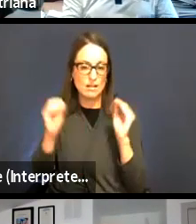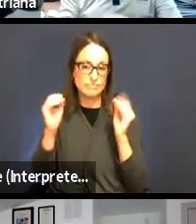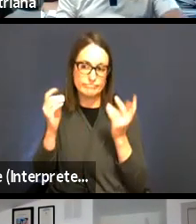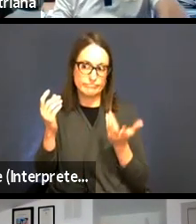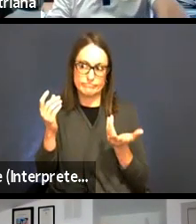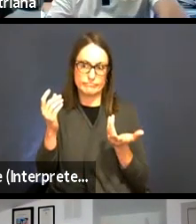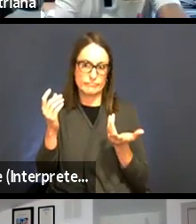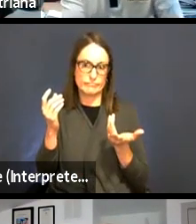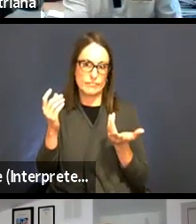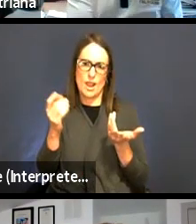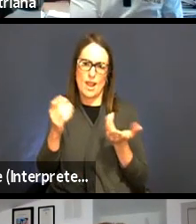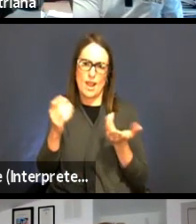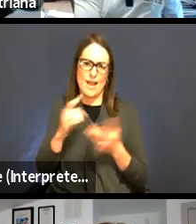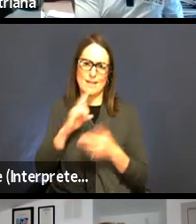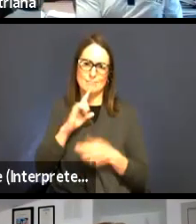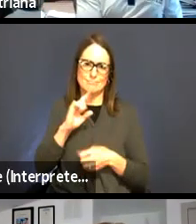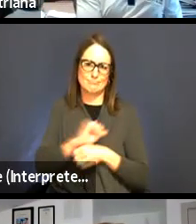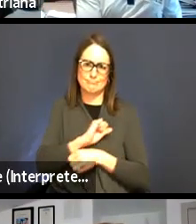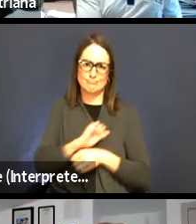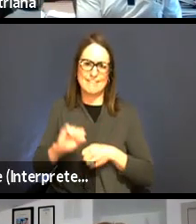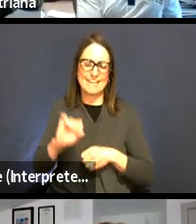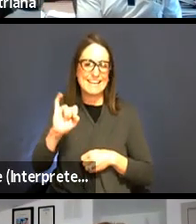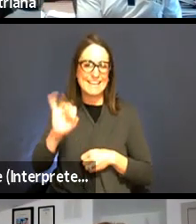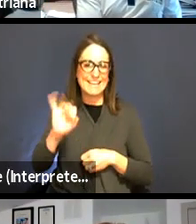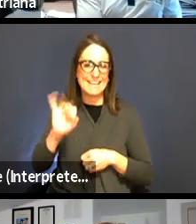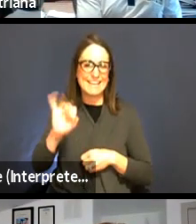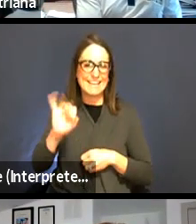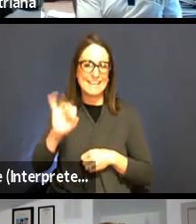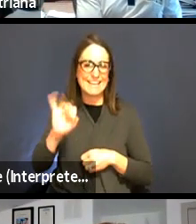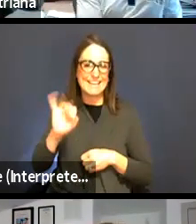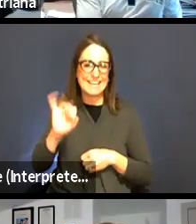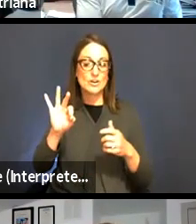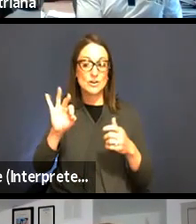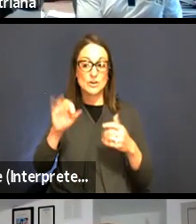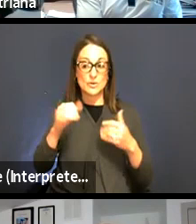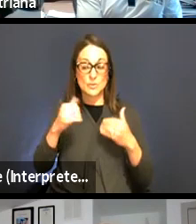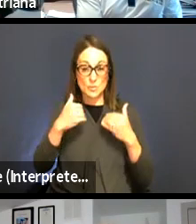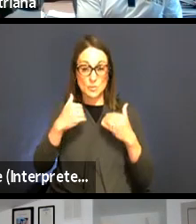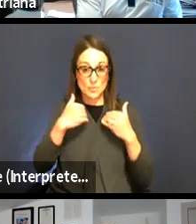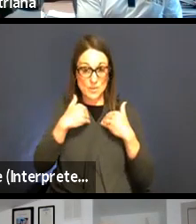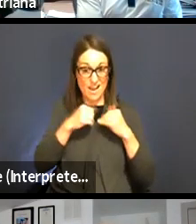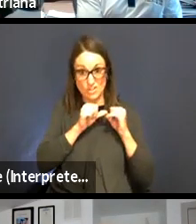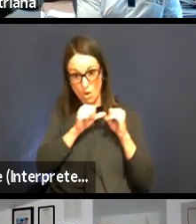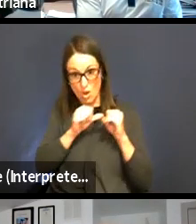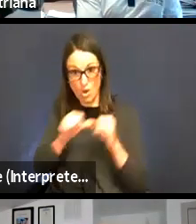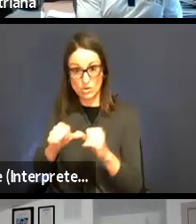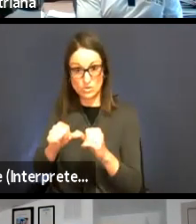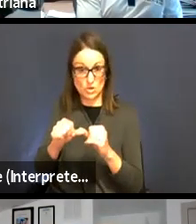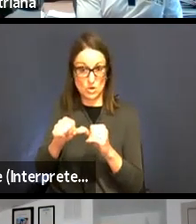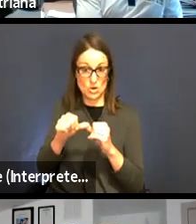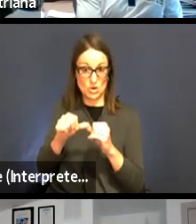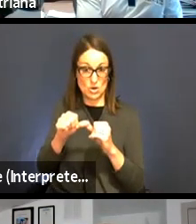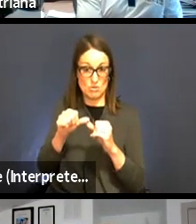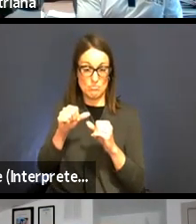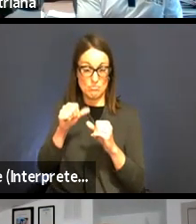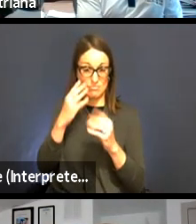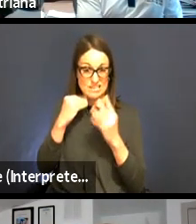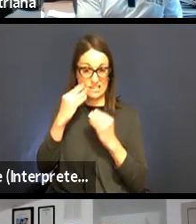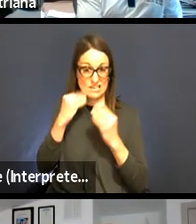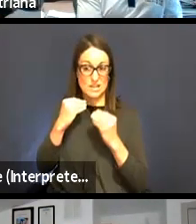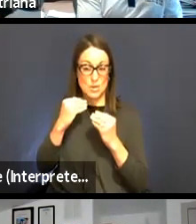that if we're going to be entering a longer term environment in which we're going to be more reliant